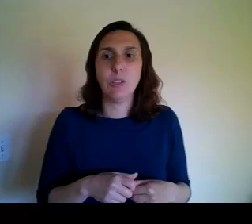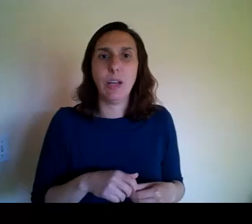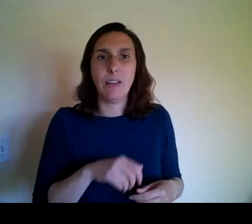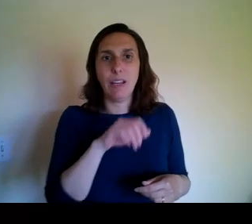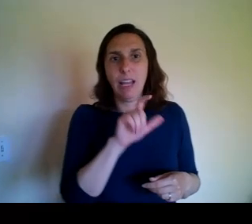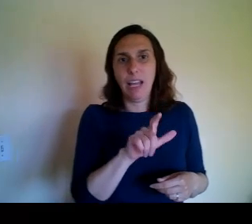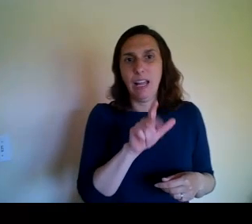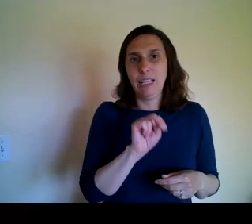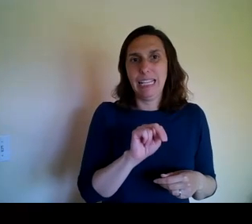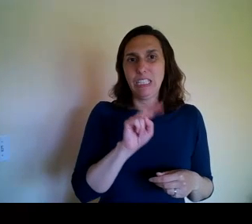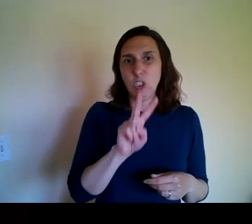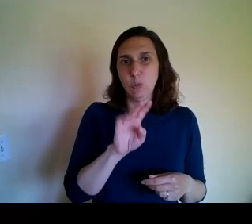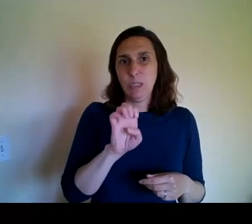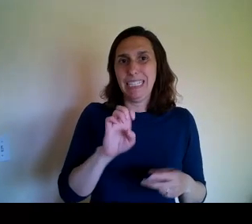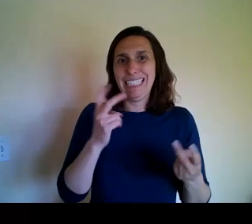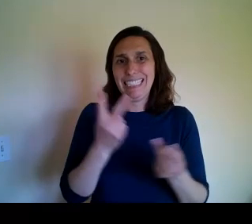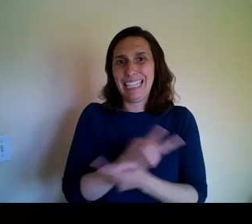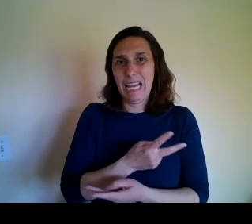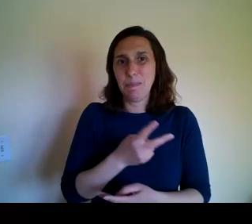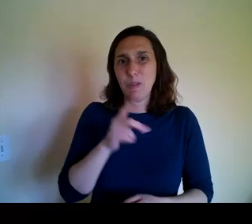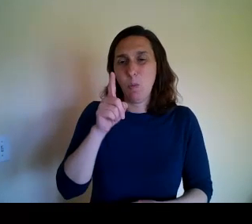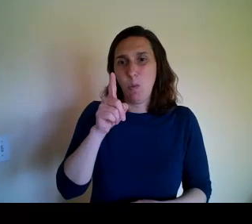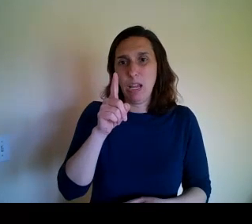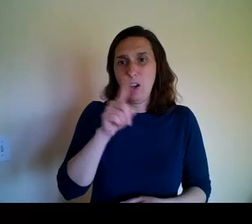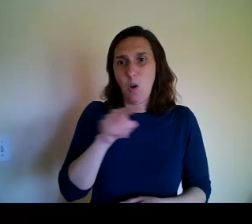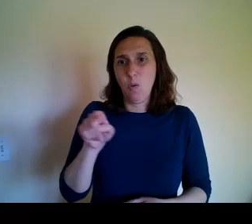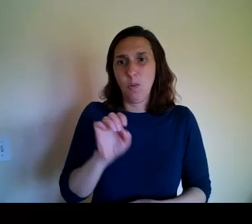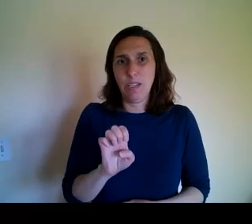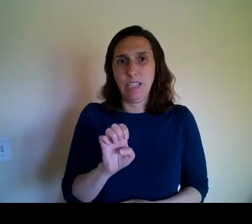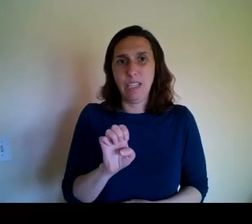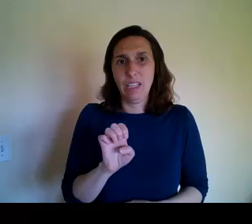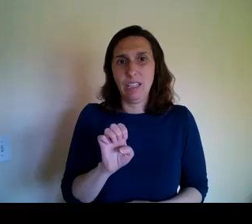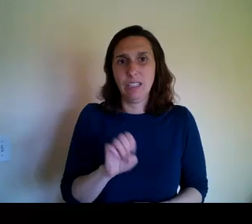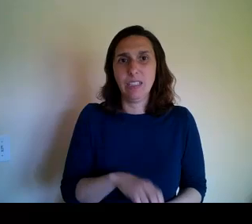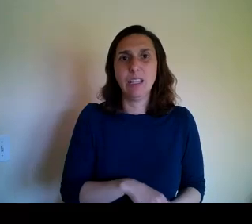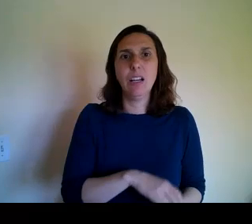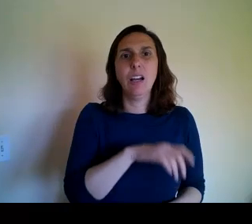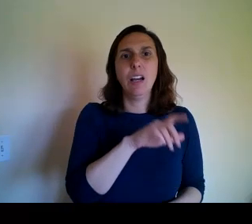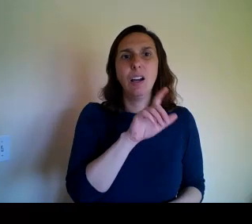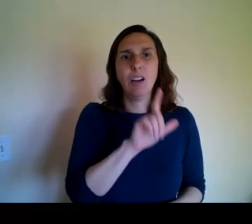2e times 1 over e, or the ln,